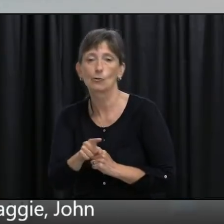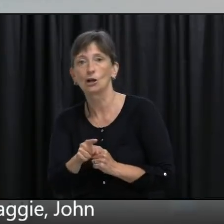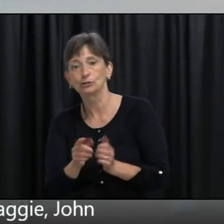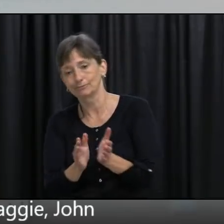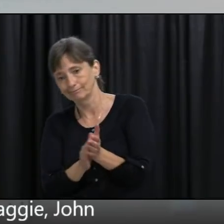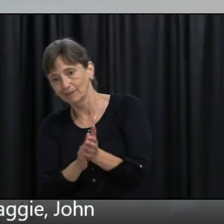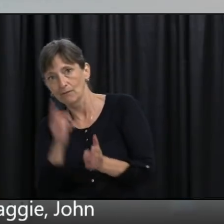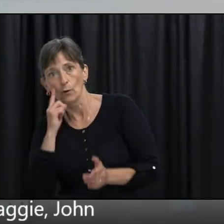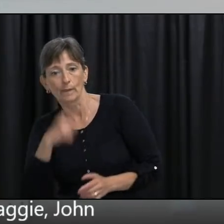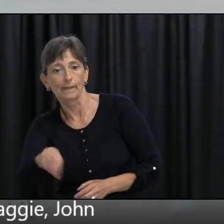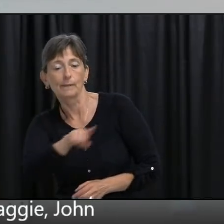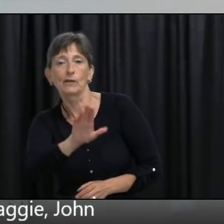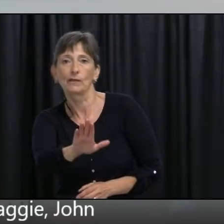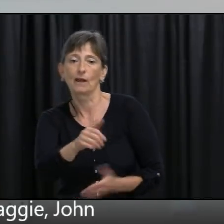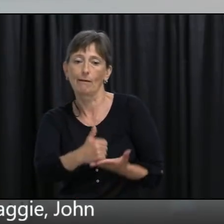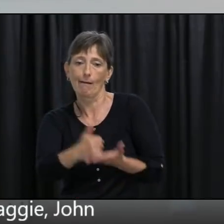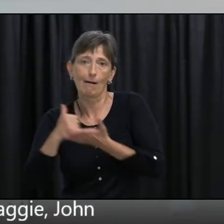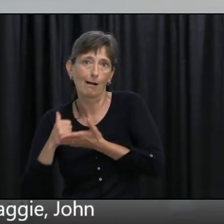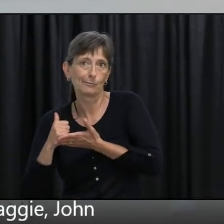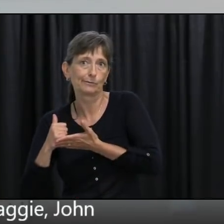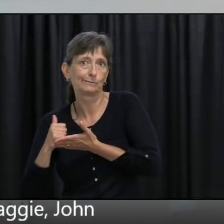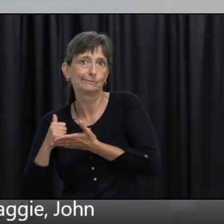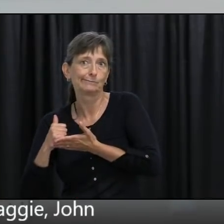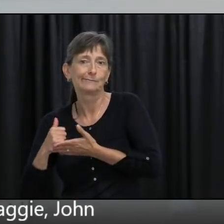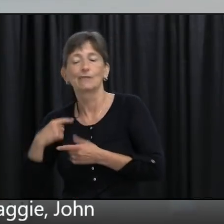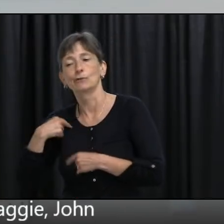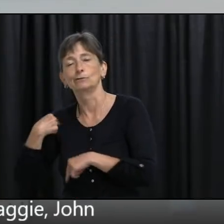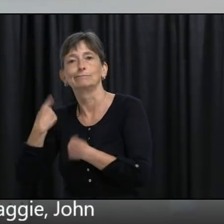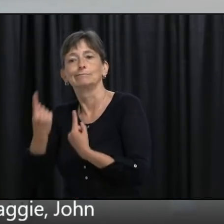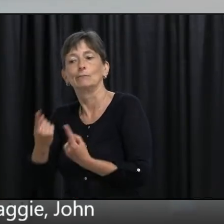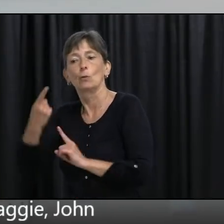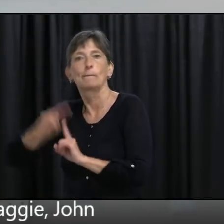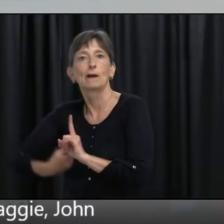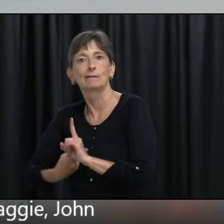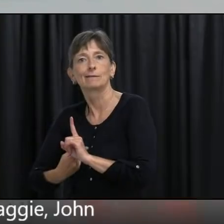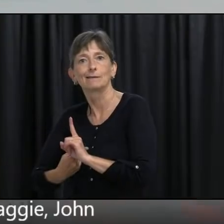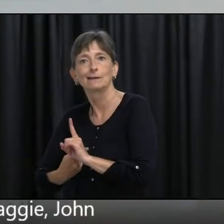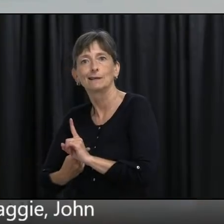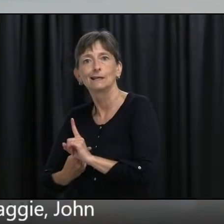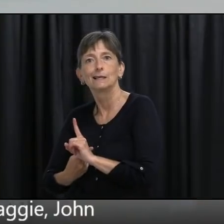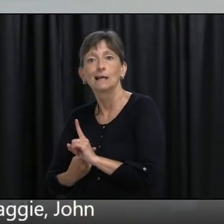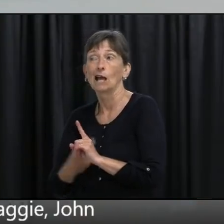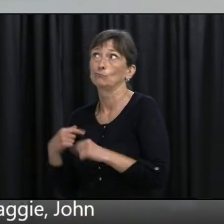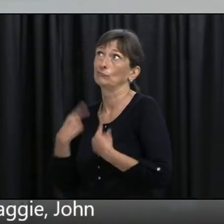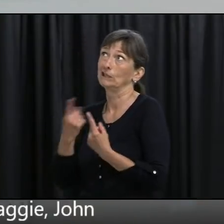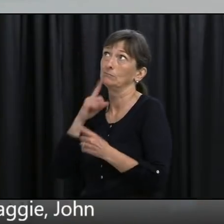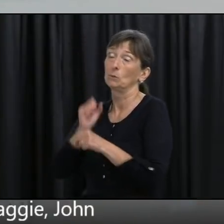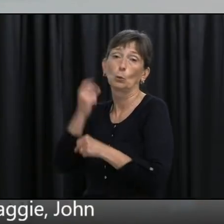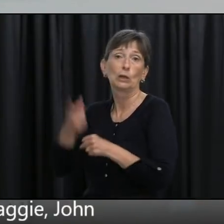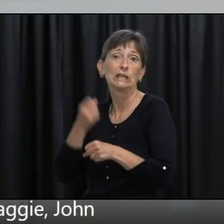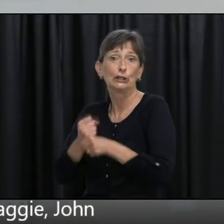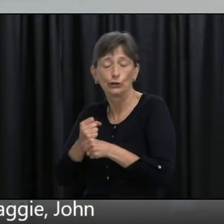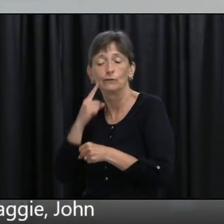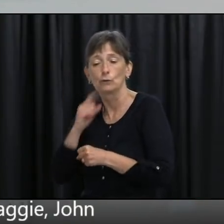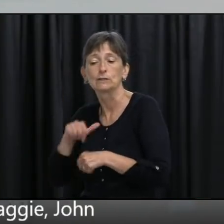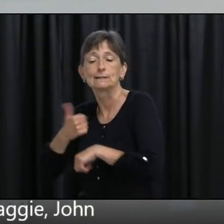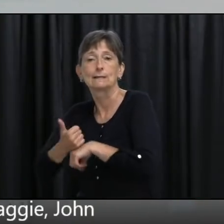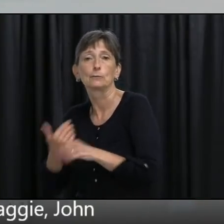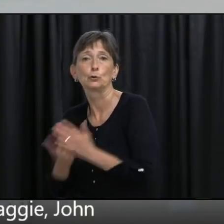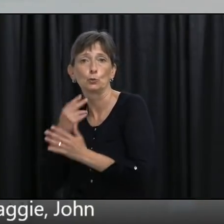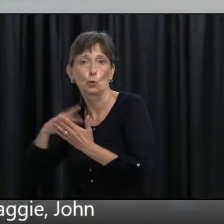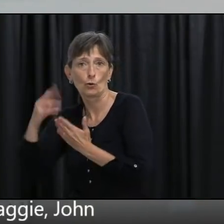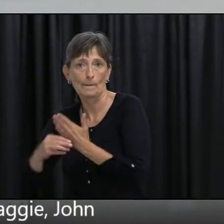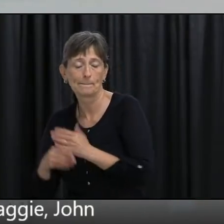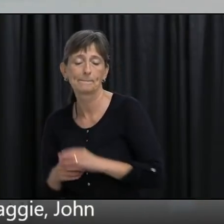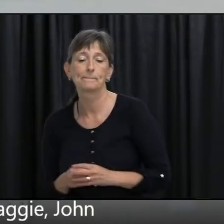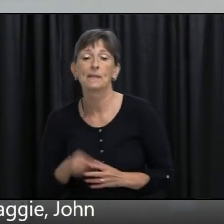shout out too for all their assistance over the last month and the last year particularly. They